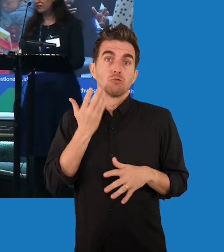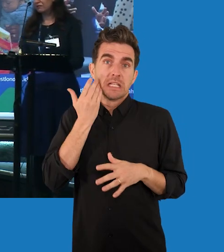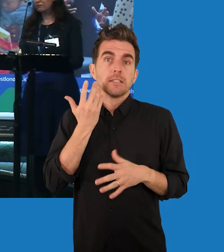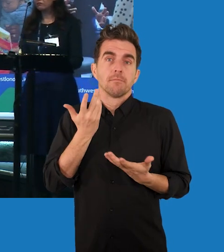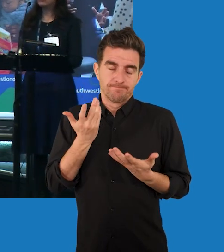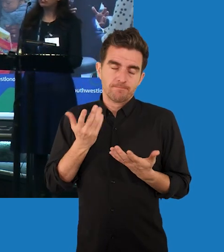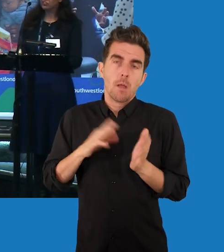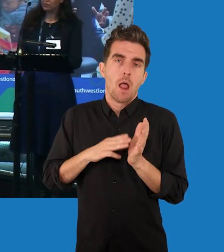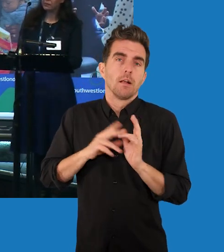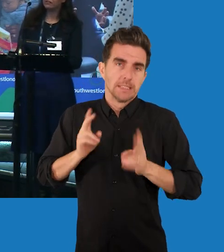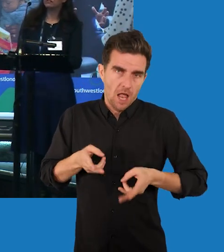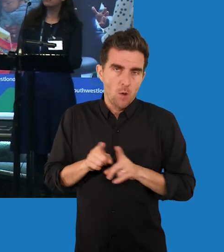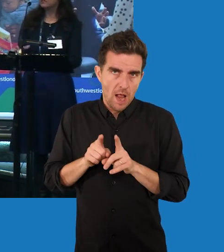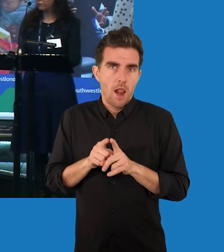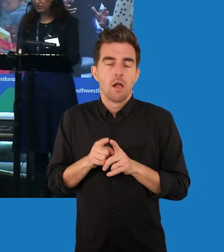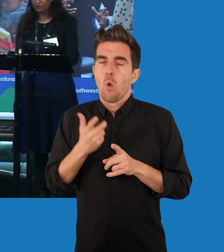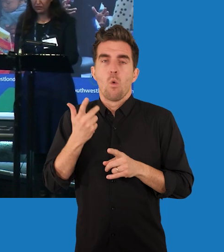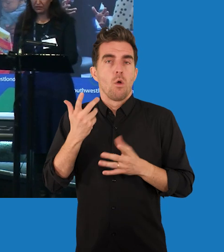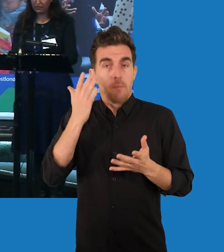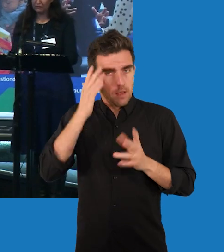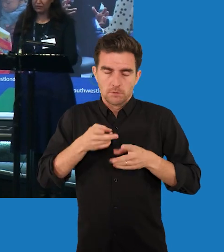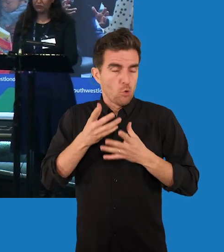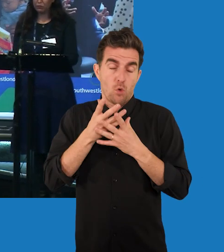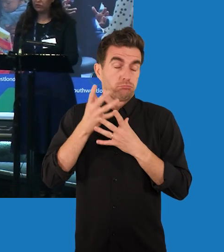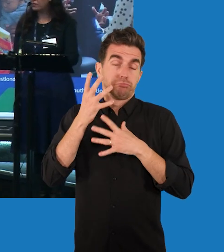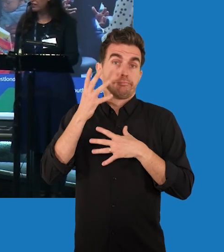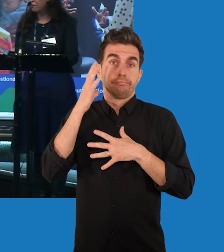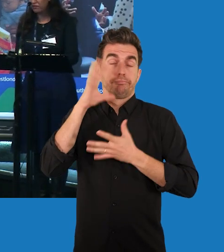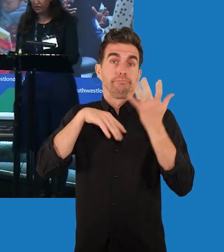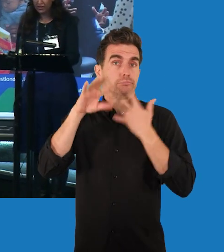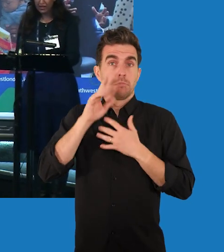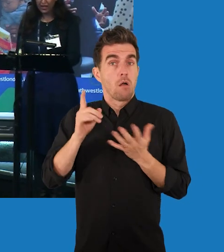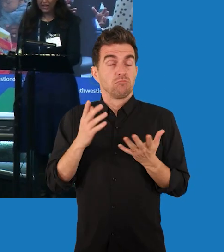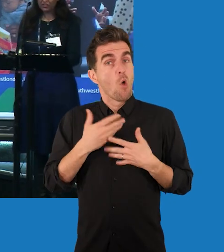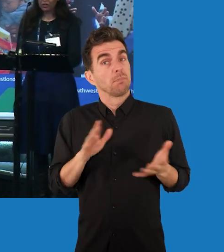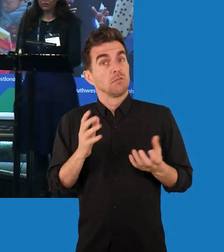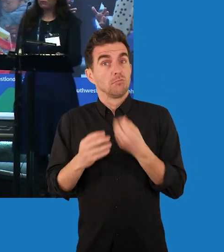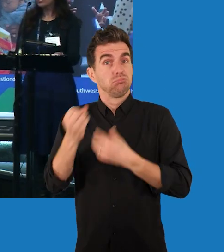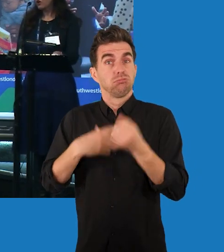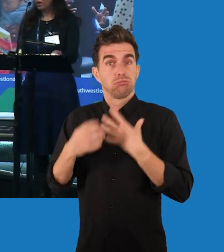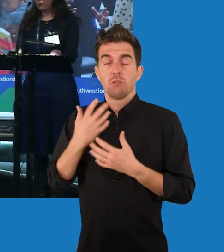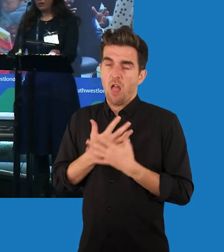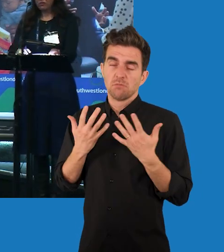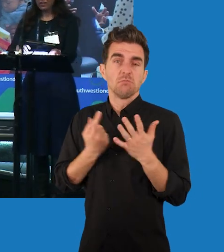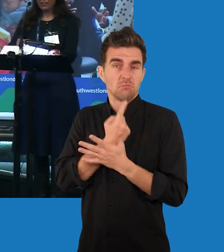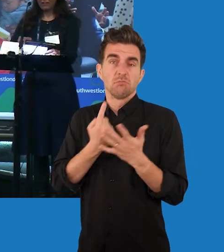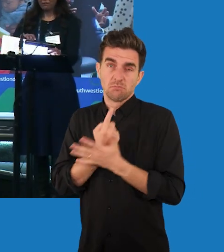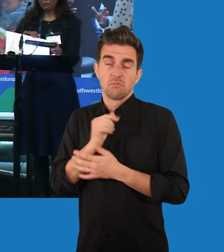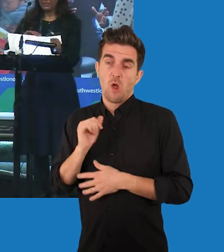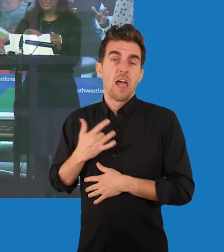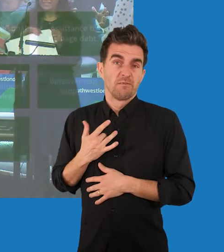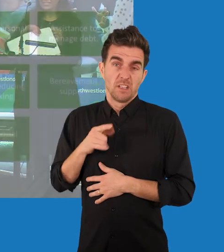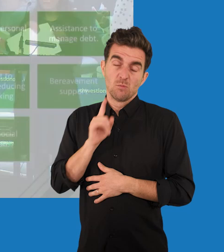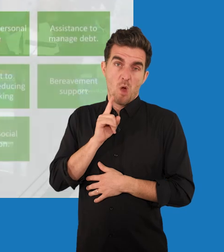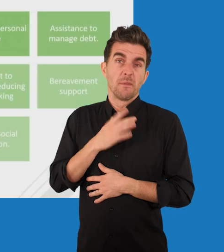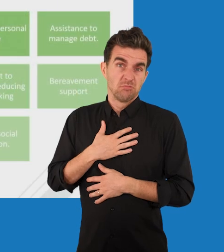traumatic relationships and a recent bereavement in the form of losing her mother. So there was a lot going on with